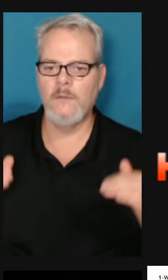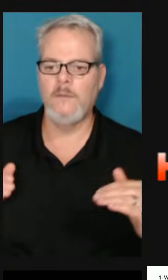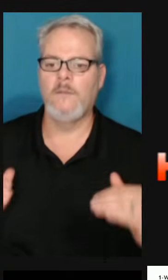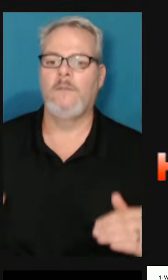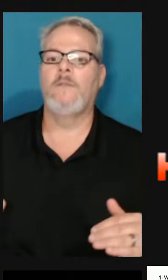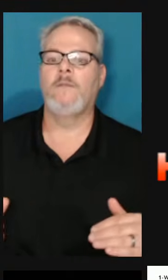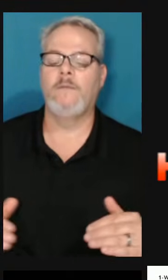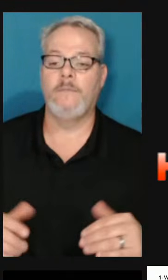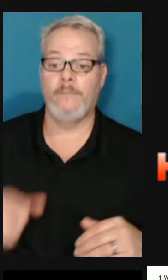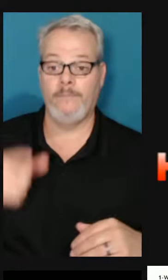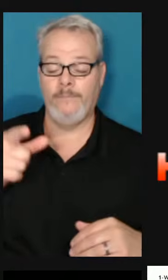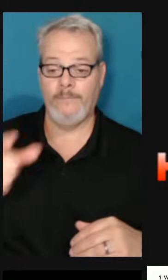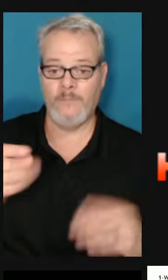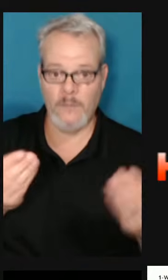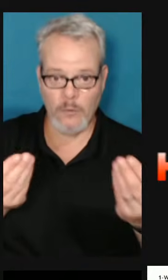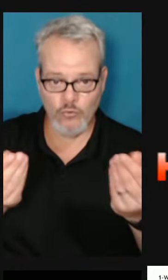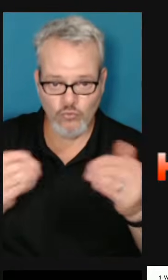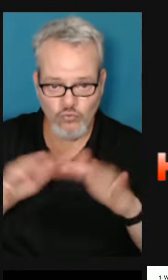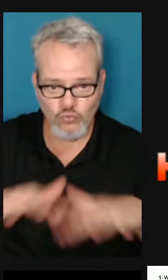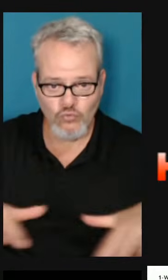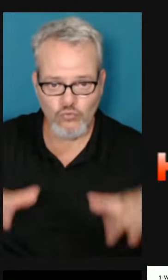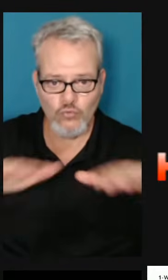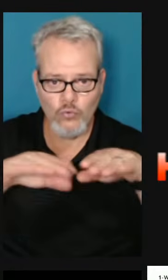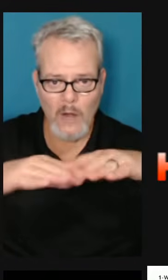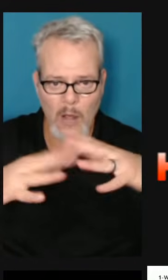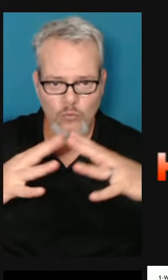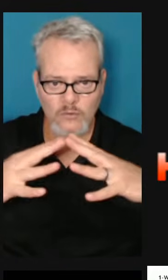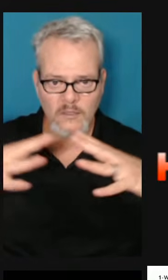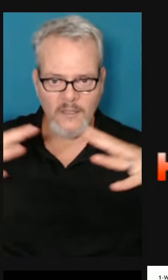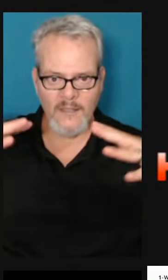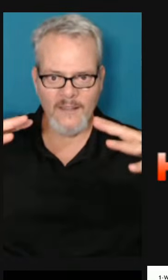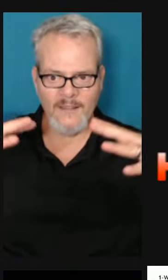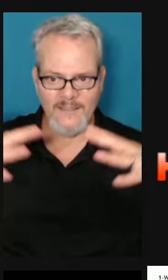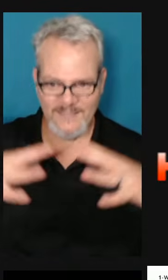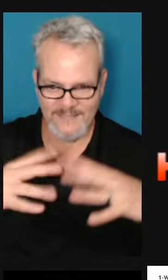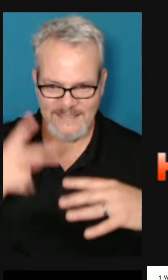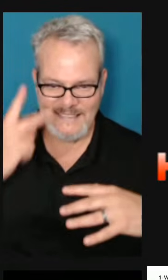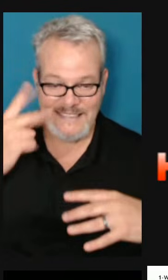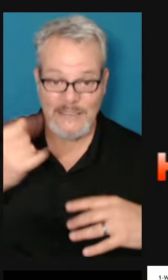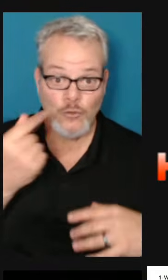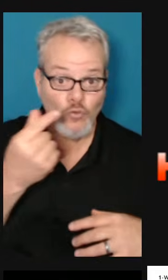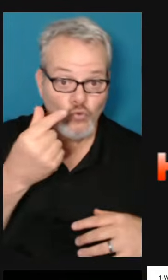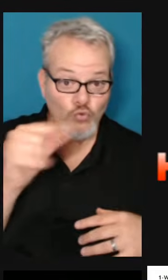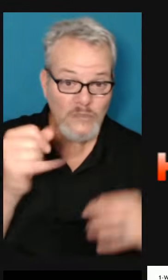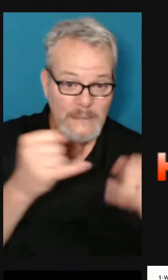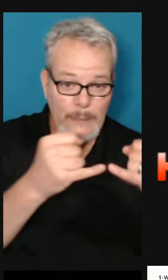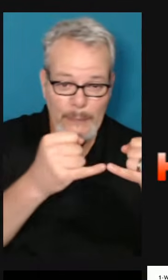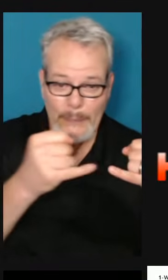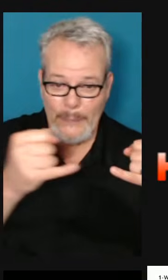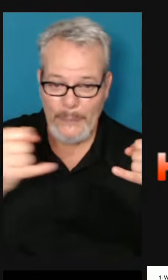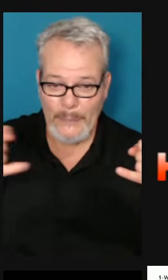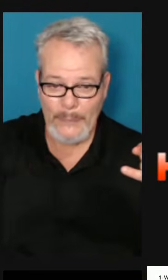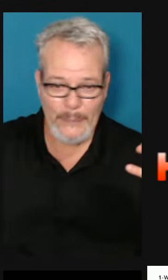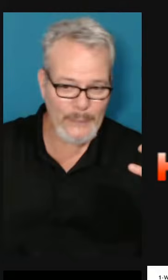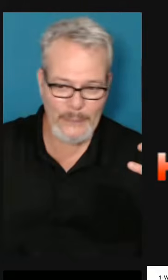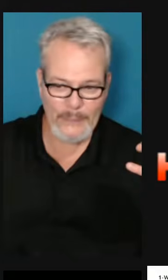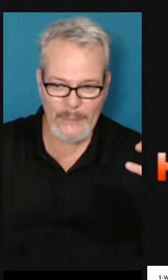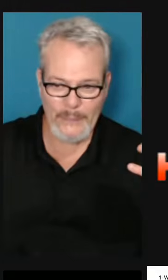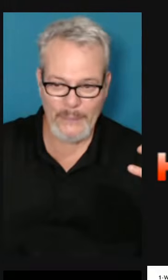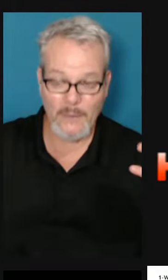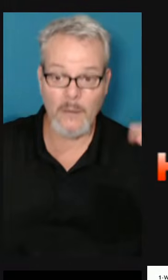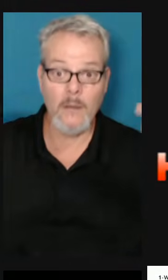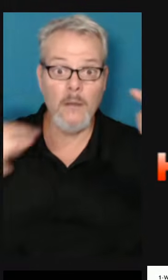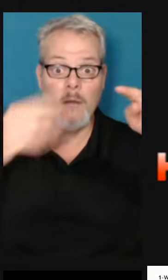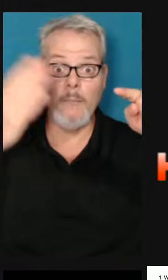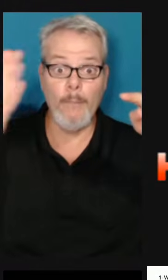ground tilt. The summit's showing a different pattern than the rift zone, which is green here, which is just showing flat or slightly down. Whereas